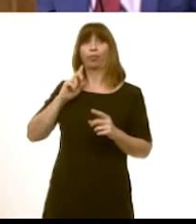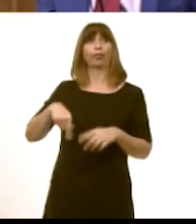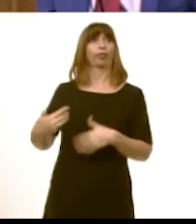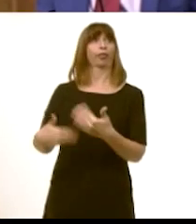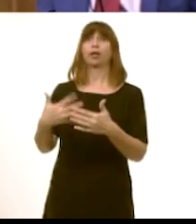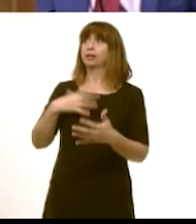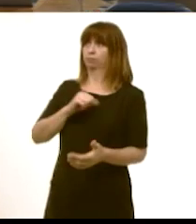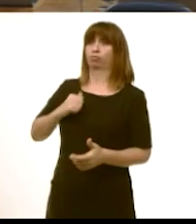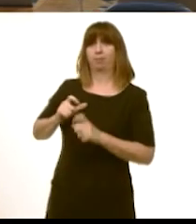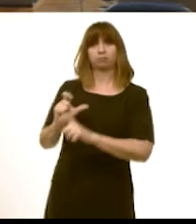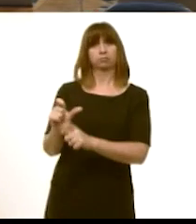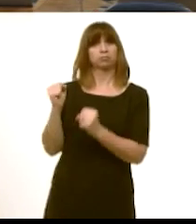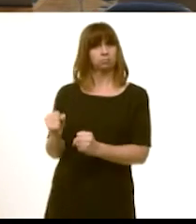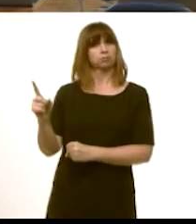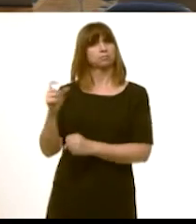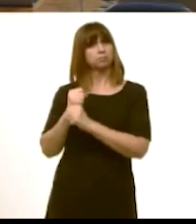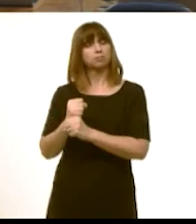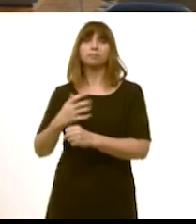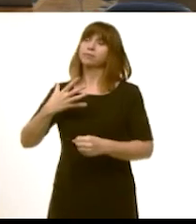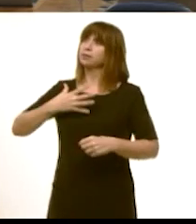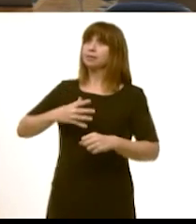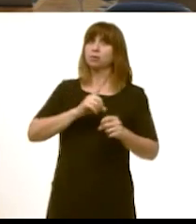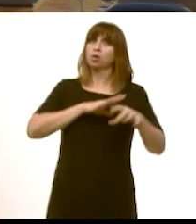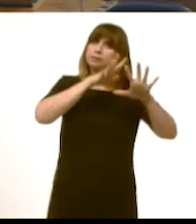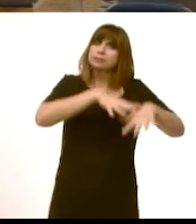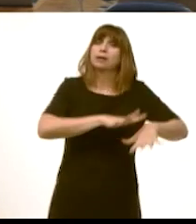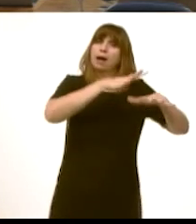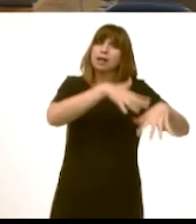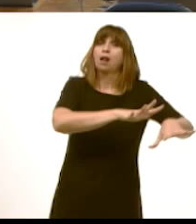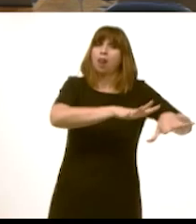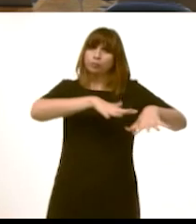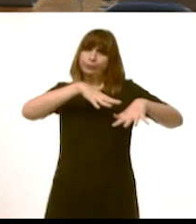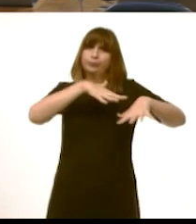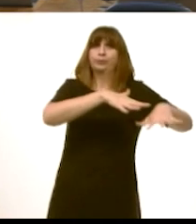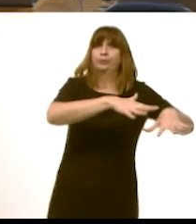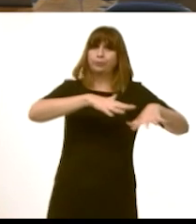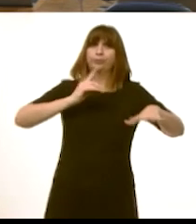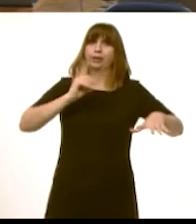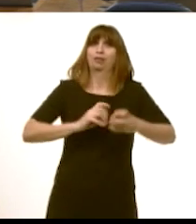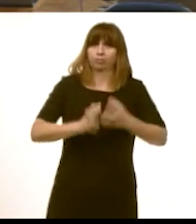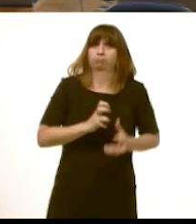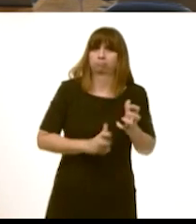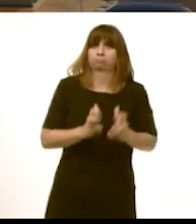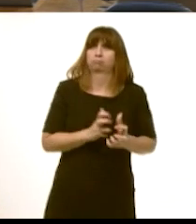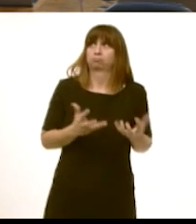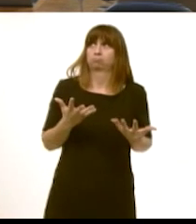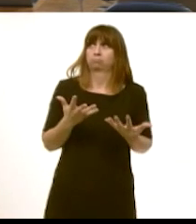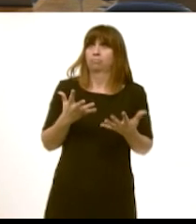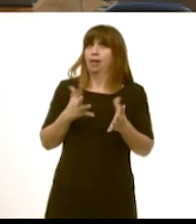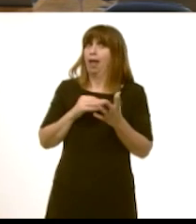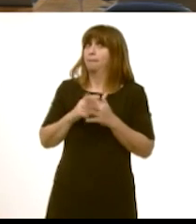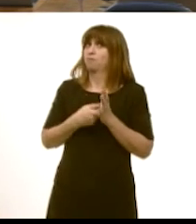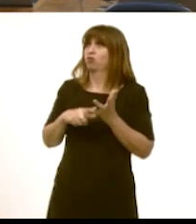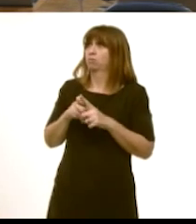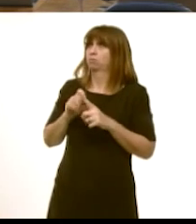that tomorrow. We need to see progress on the tidal lagoon. Nothing is being done on that. It wasn't even mentioned by Amber Rudd,